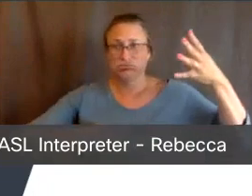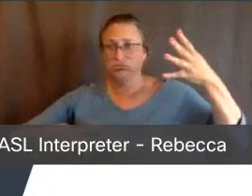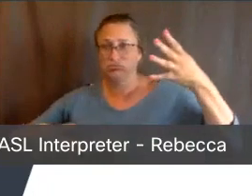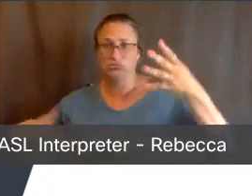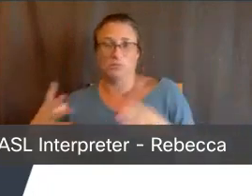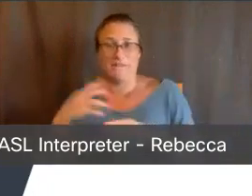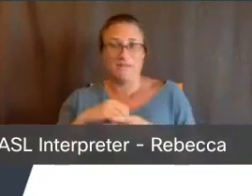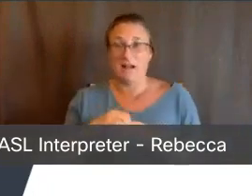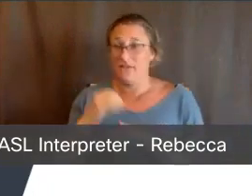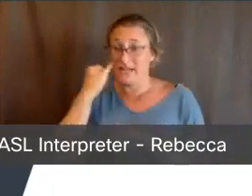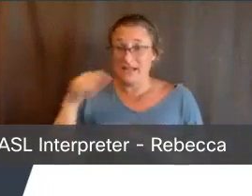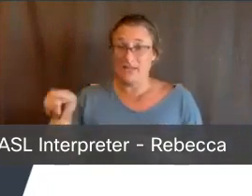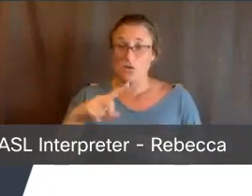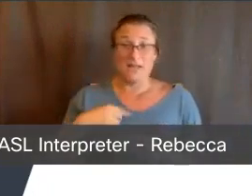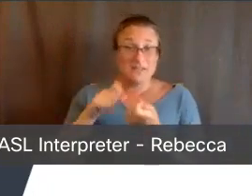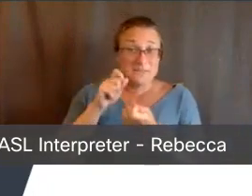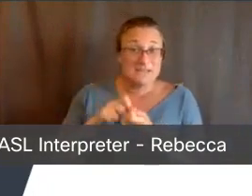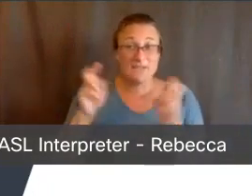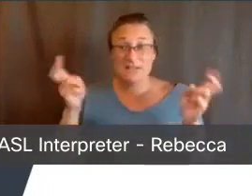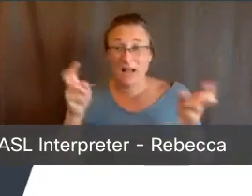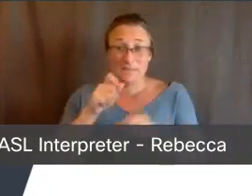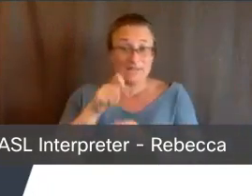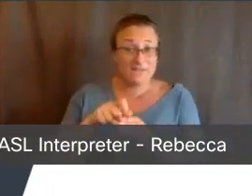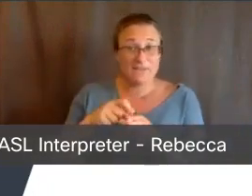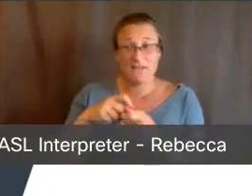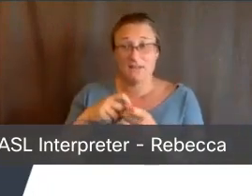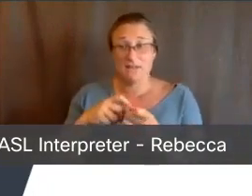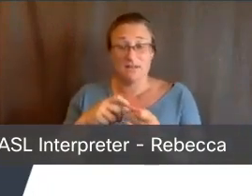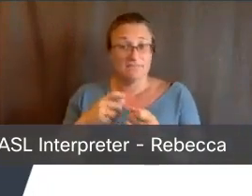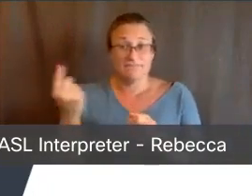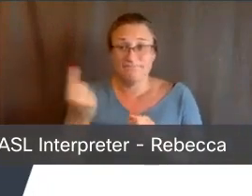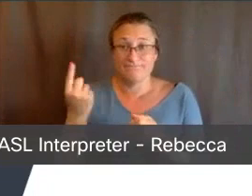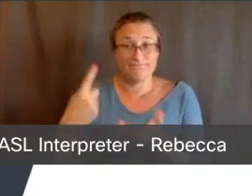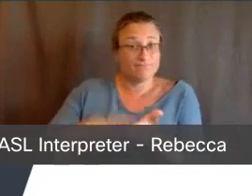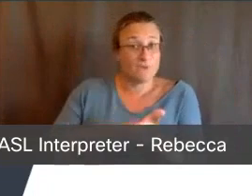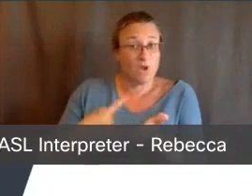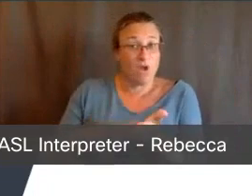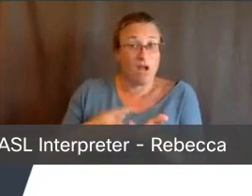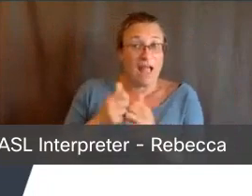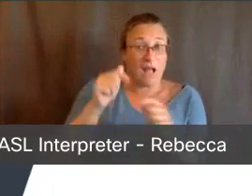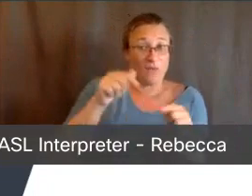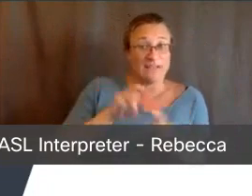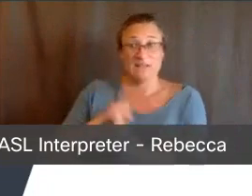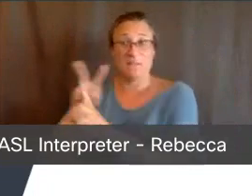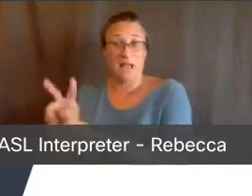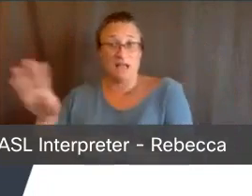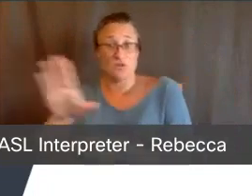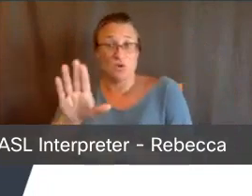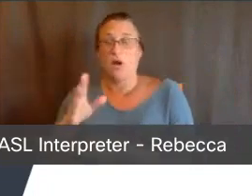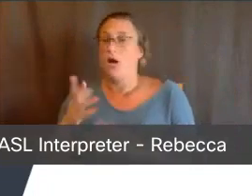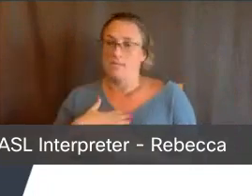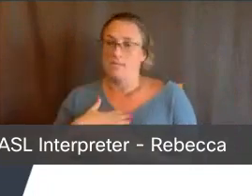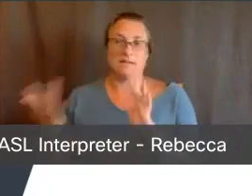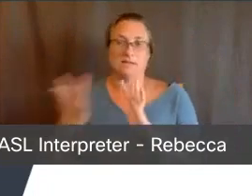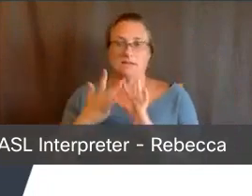if there's a specific issue or topic you want to dive deeper into and talk about how this can apply to that, I would love to. Please reach out to my email